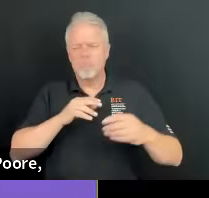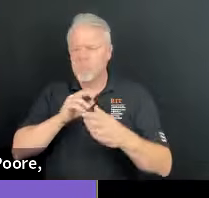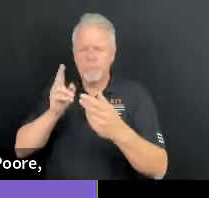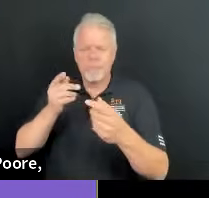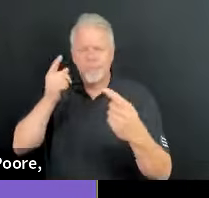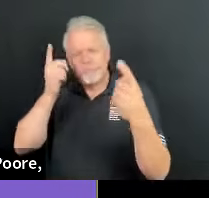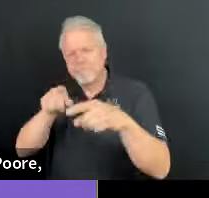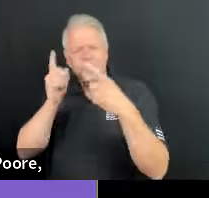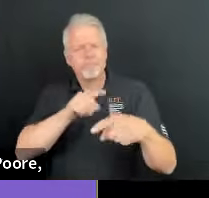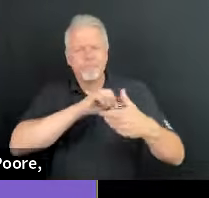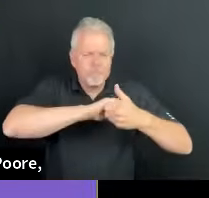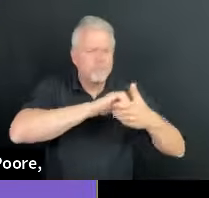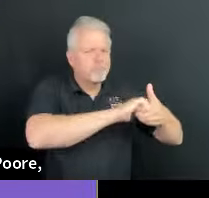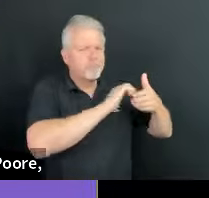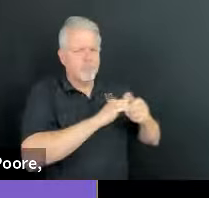trainer.